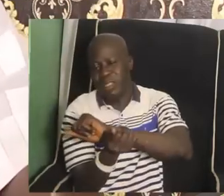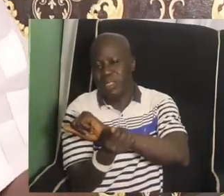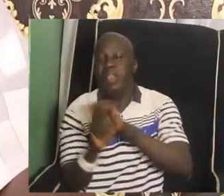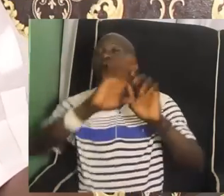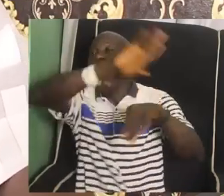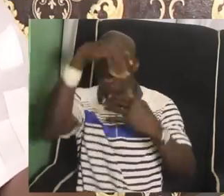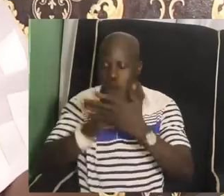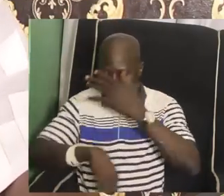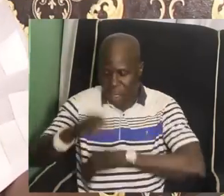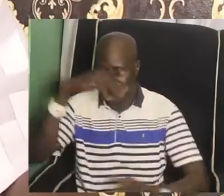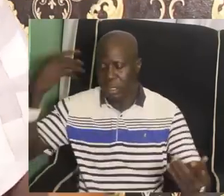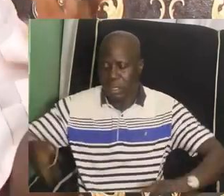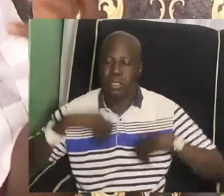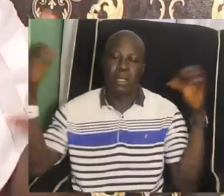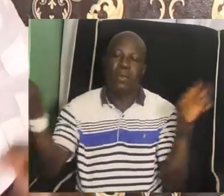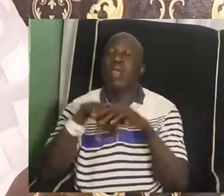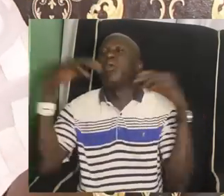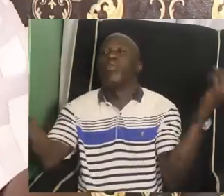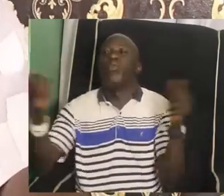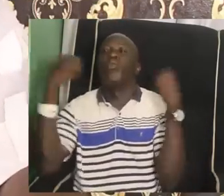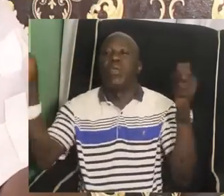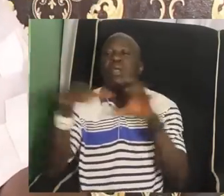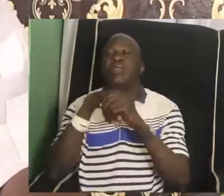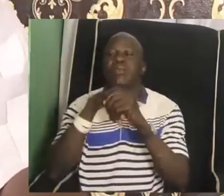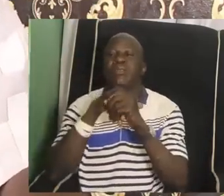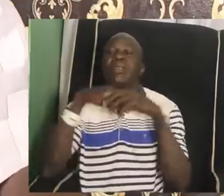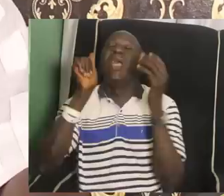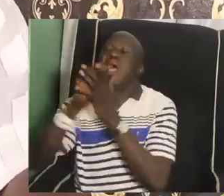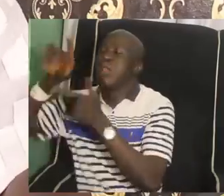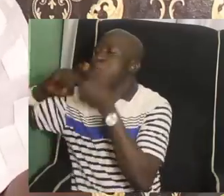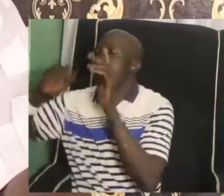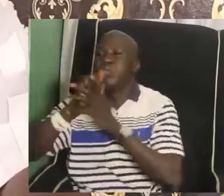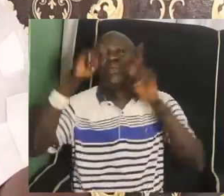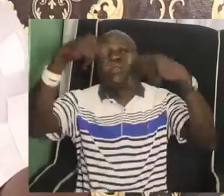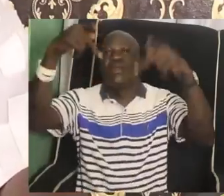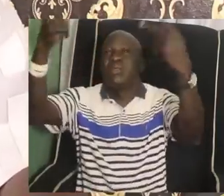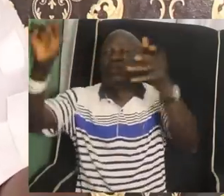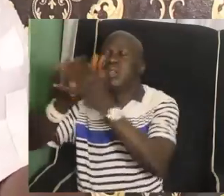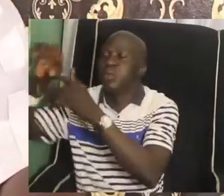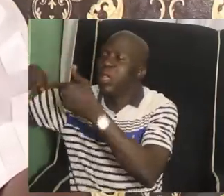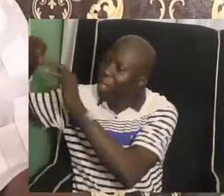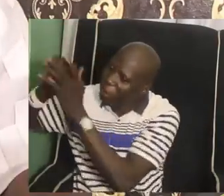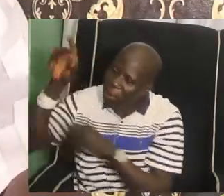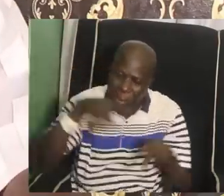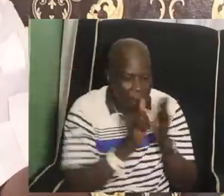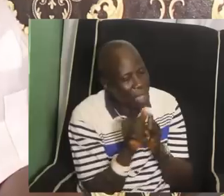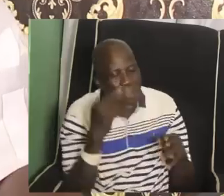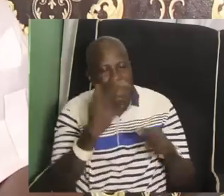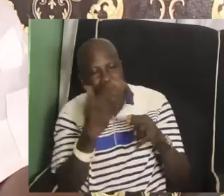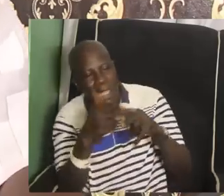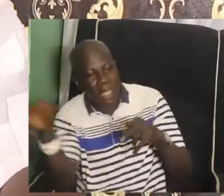change. Bo lojo bi oni. Ask the brother sir. Oni when anniversary. People celebrate when the anniversary. And there's a graduation. They celebrate during your graduation. Eyin te se ko ma lo